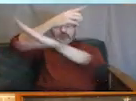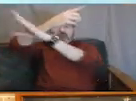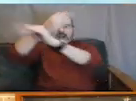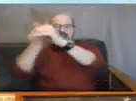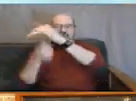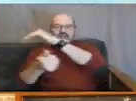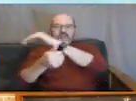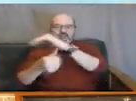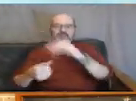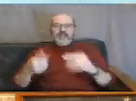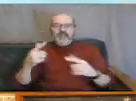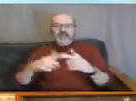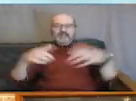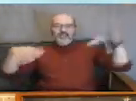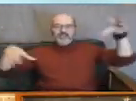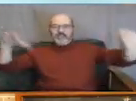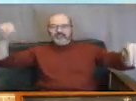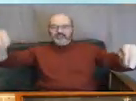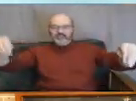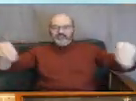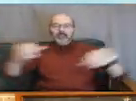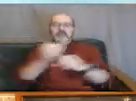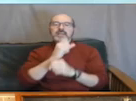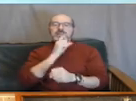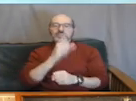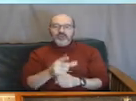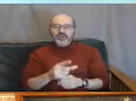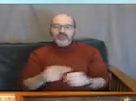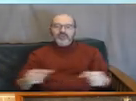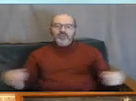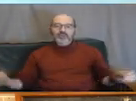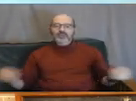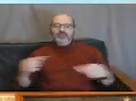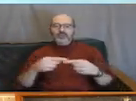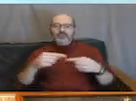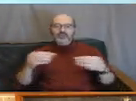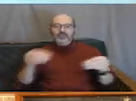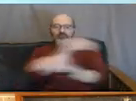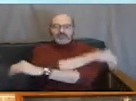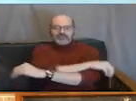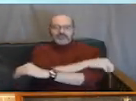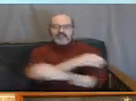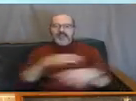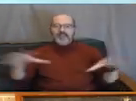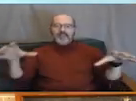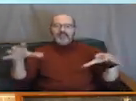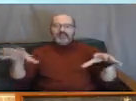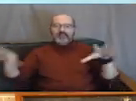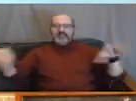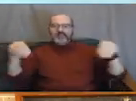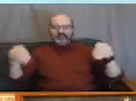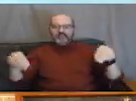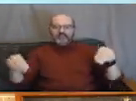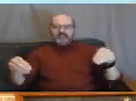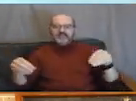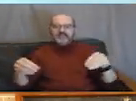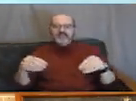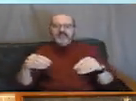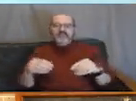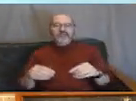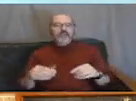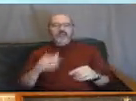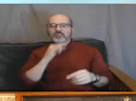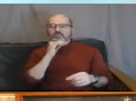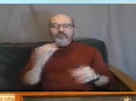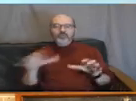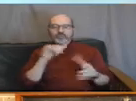one under, and you're going to catch. Make sure you're switching and you're catching, the scarves are switching and you're catching.